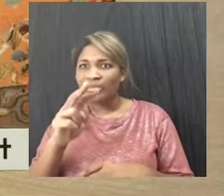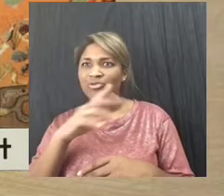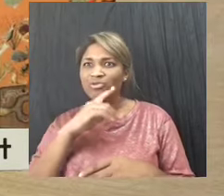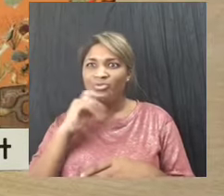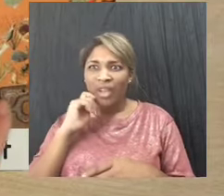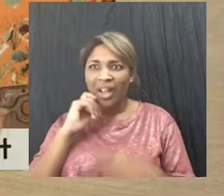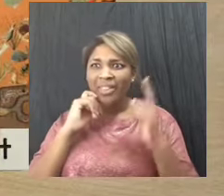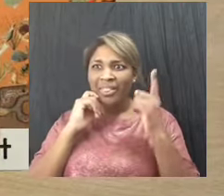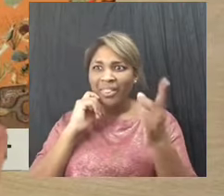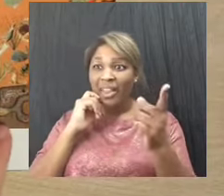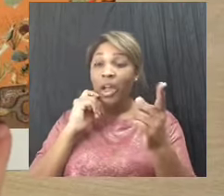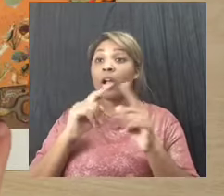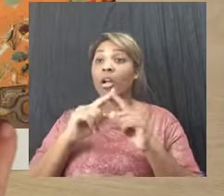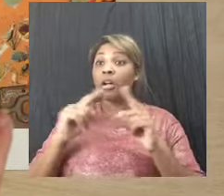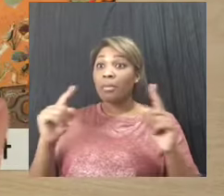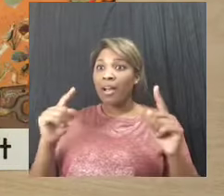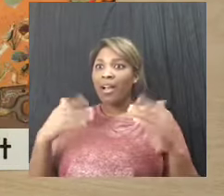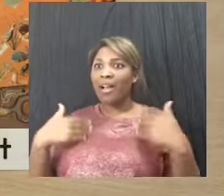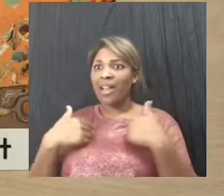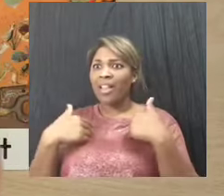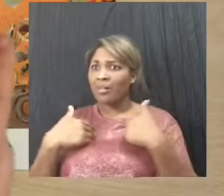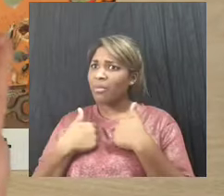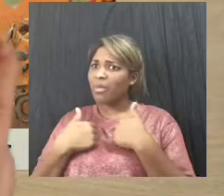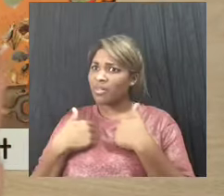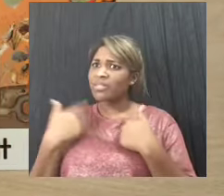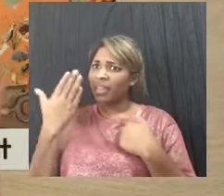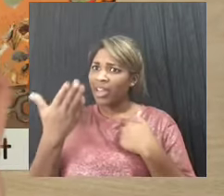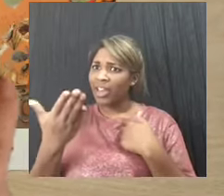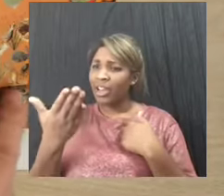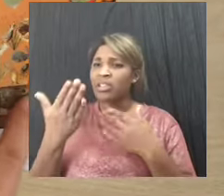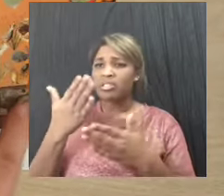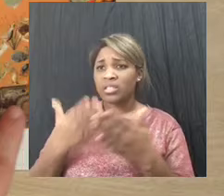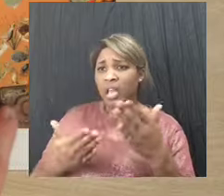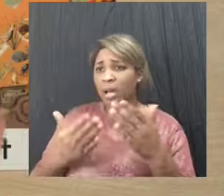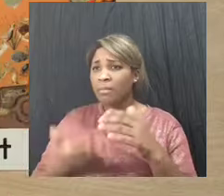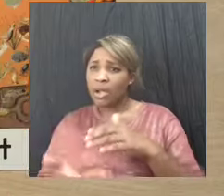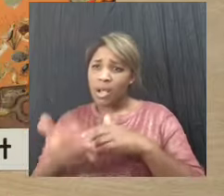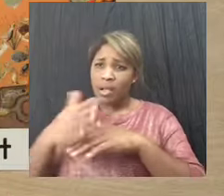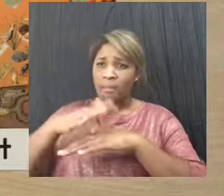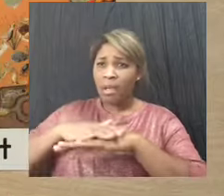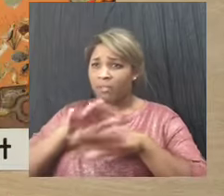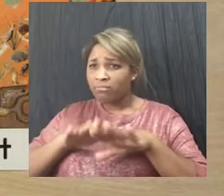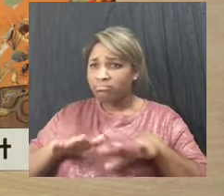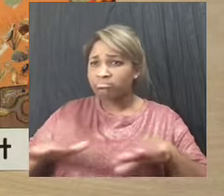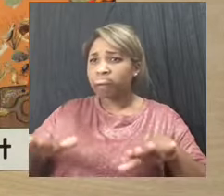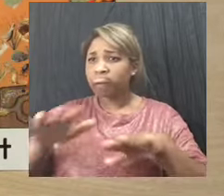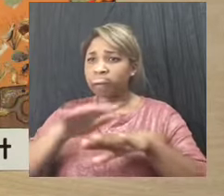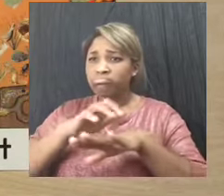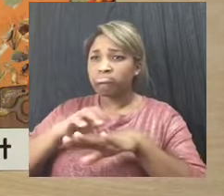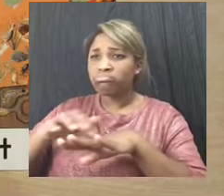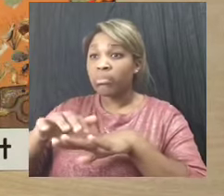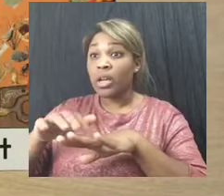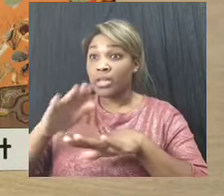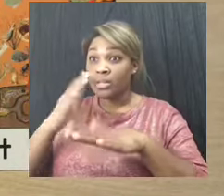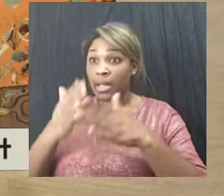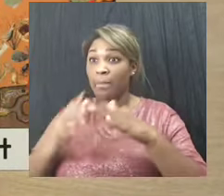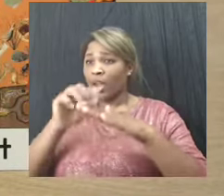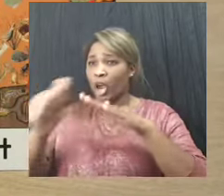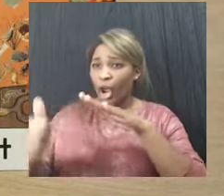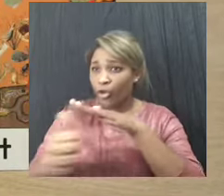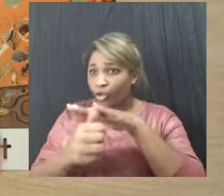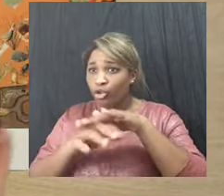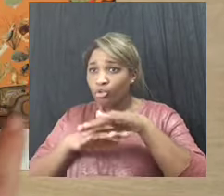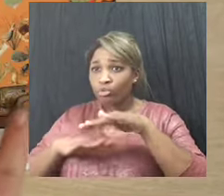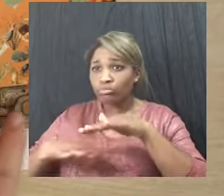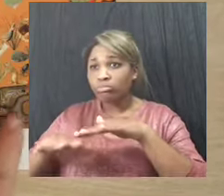look, there are animals in the desert. Some of them are above ground, some of them are underground. I